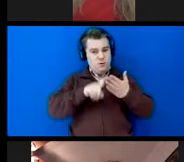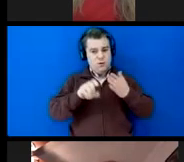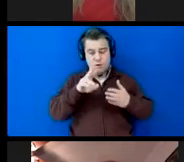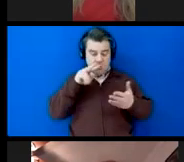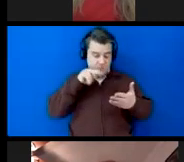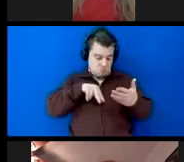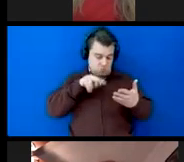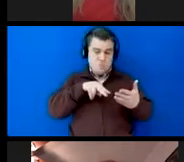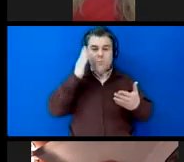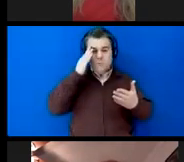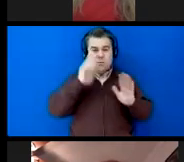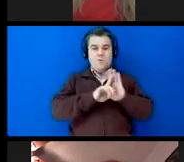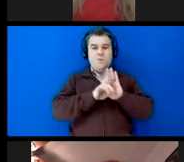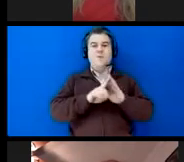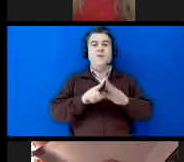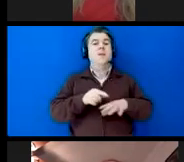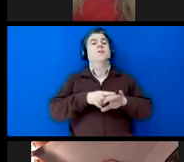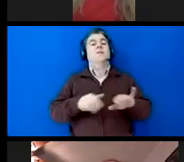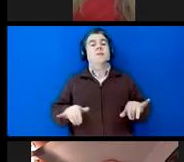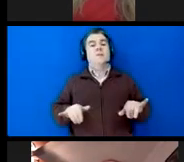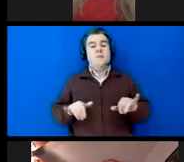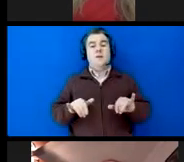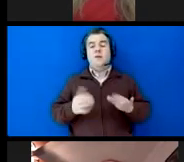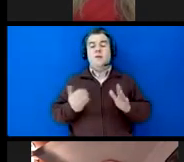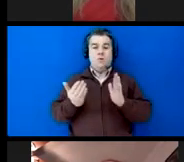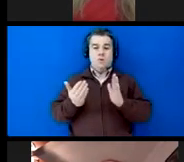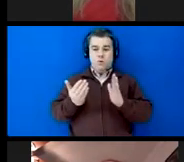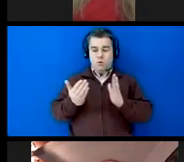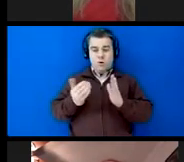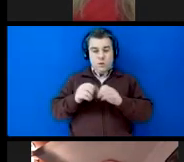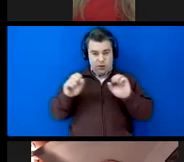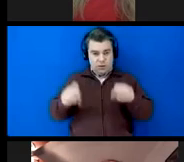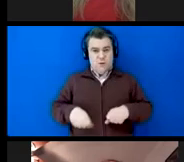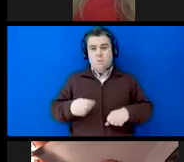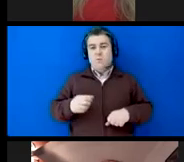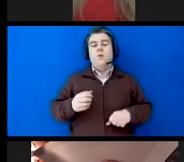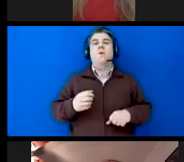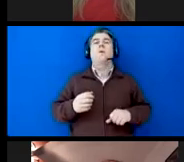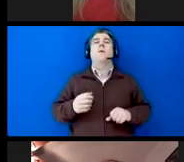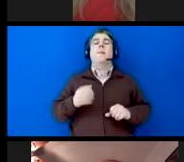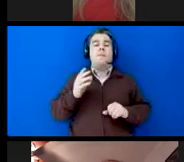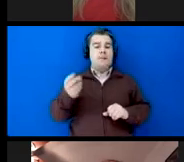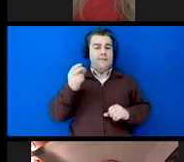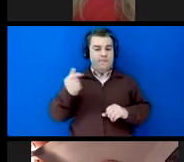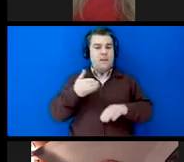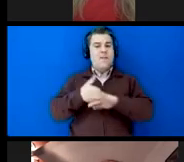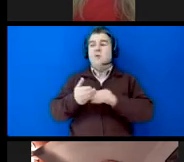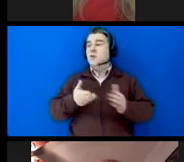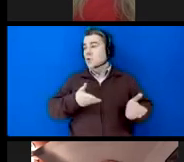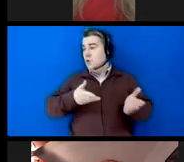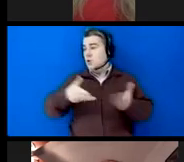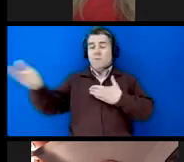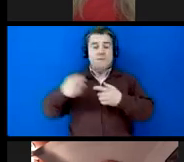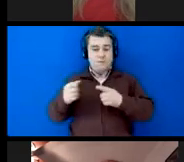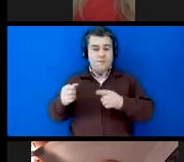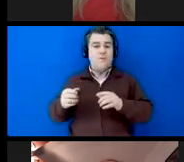alerted, and then simultaneously the retargeting system kicks in. Once the actual sample has been shipped from the warehouse,